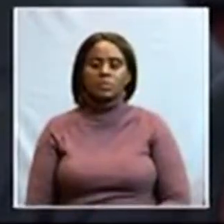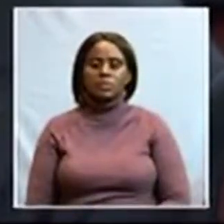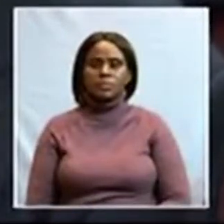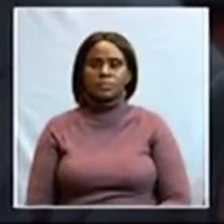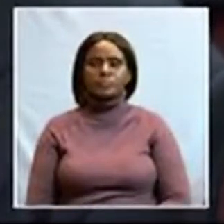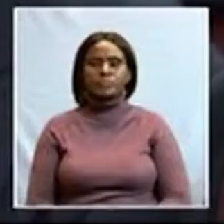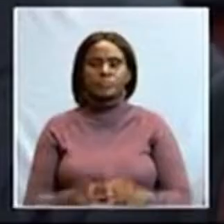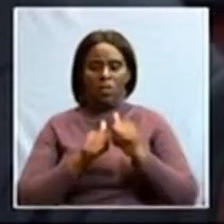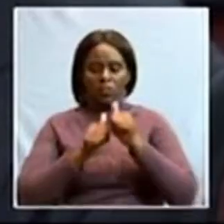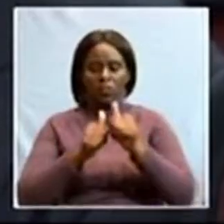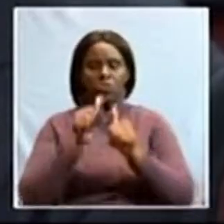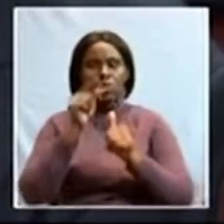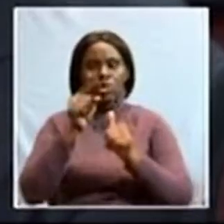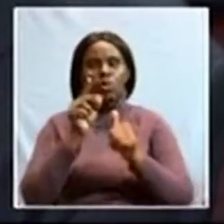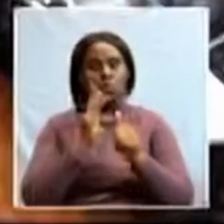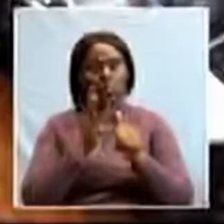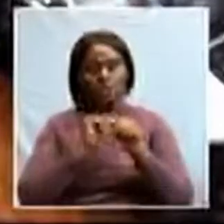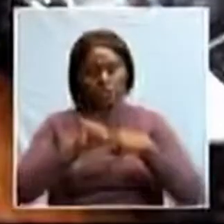We are following you.